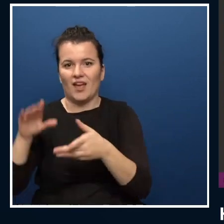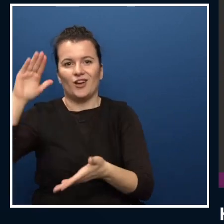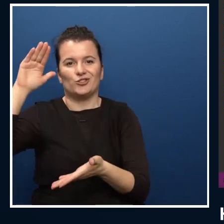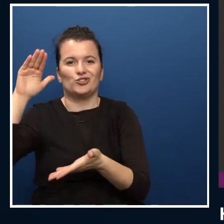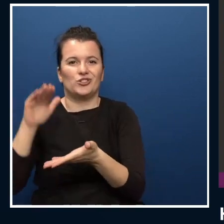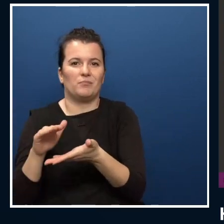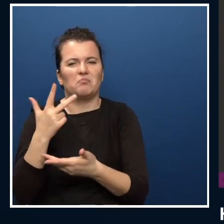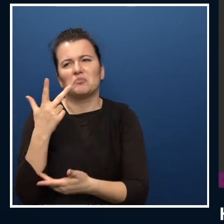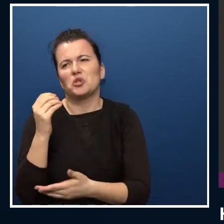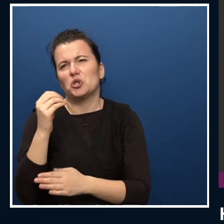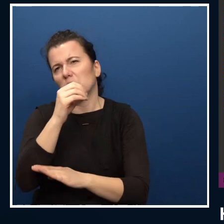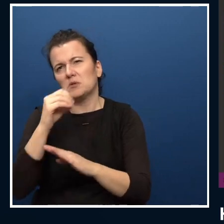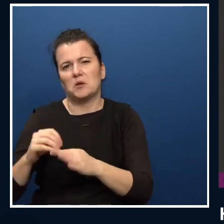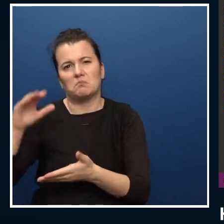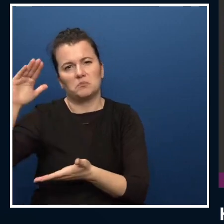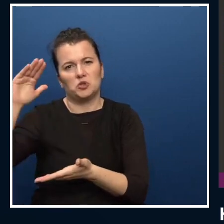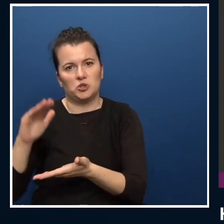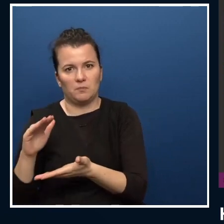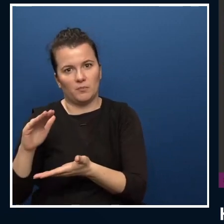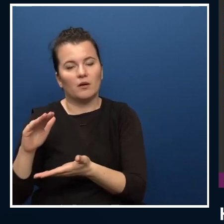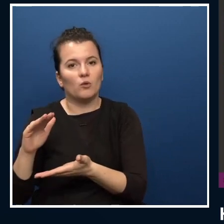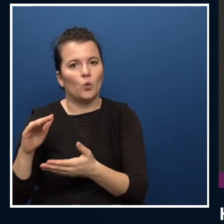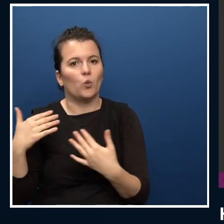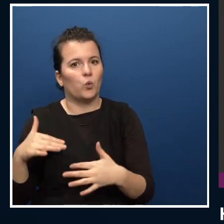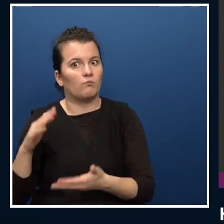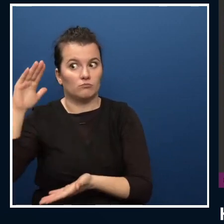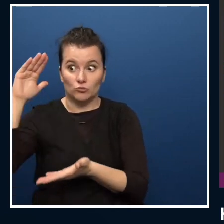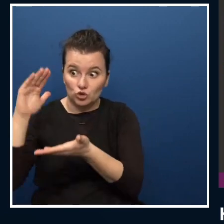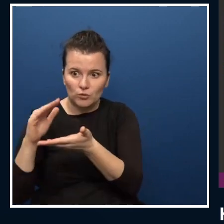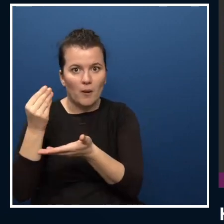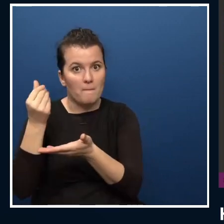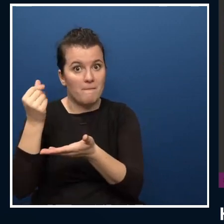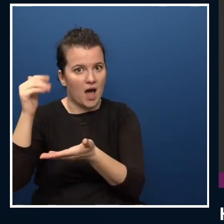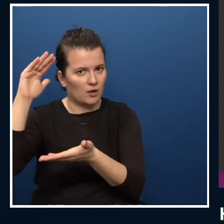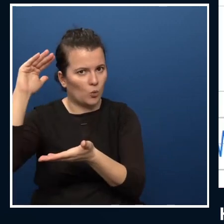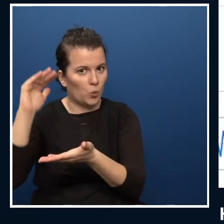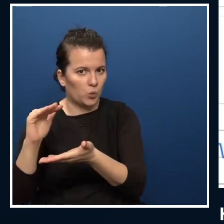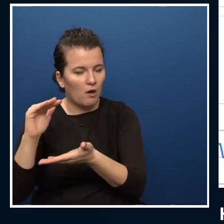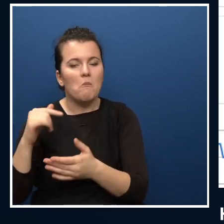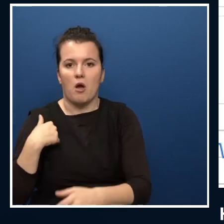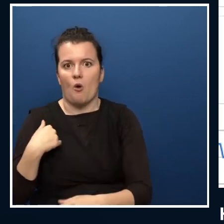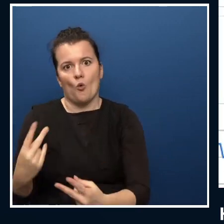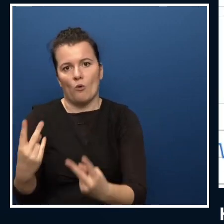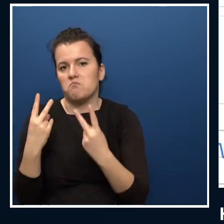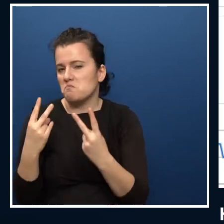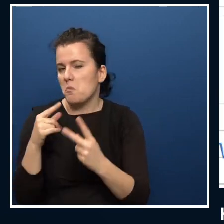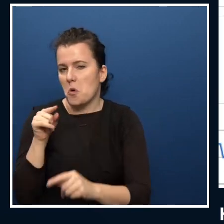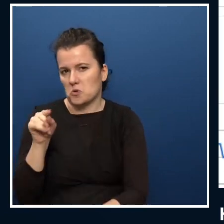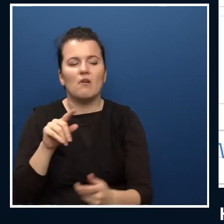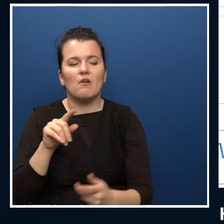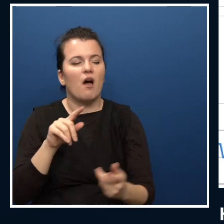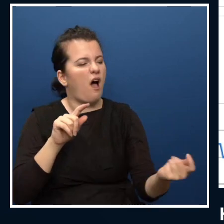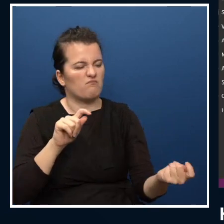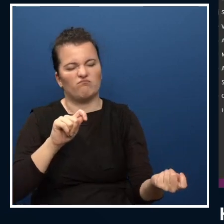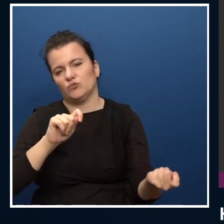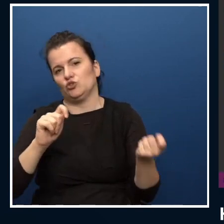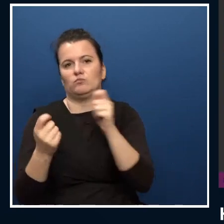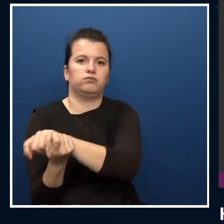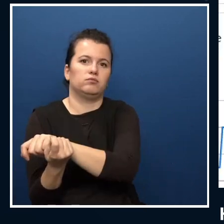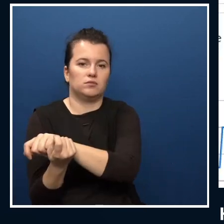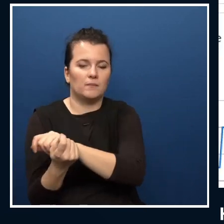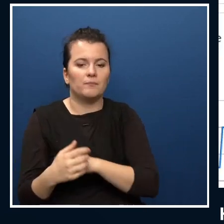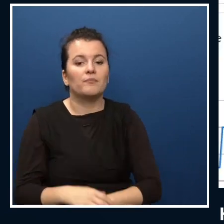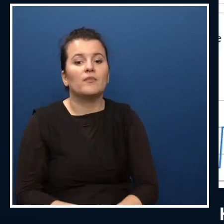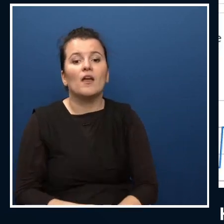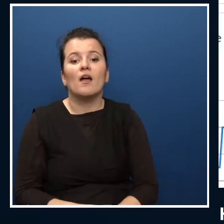cheaper experience was important to me. And right now I've got 3 apps on app